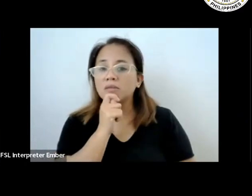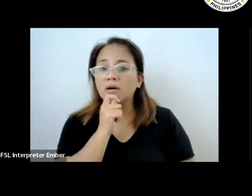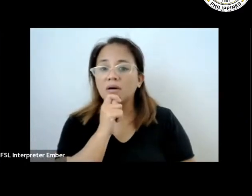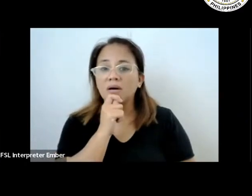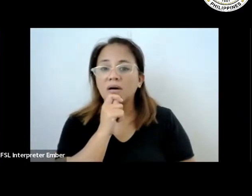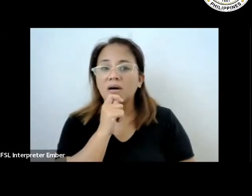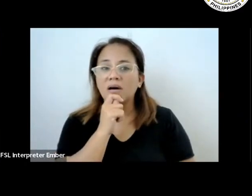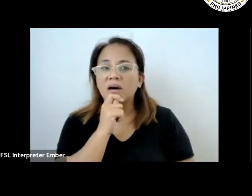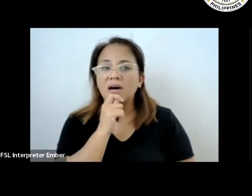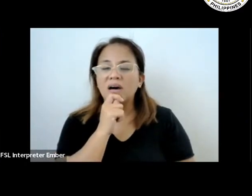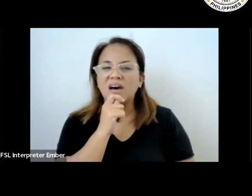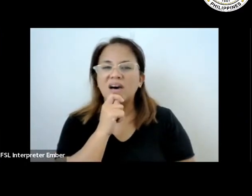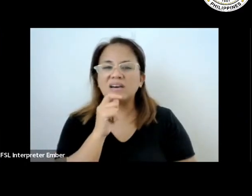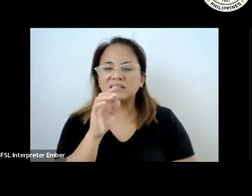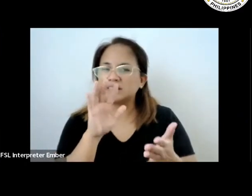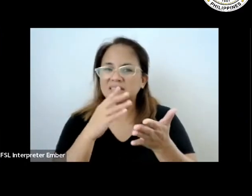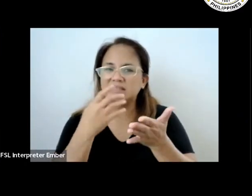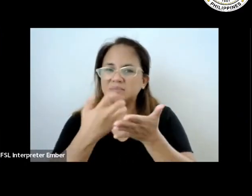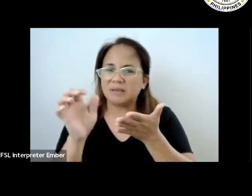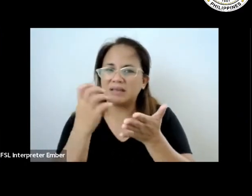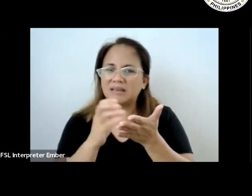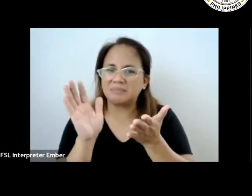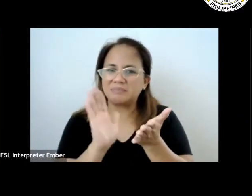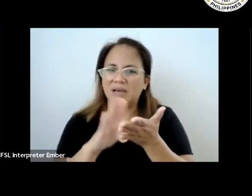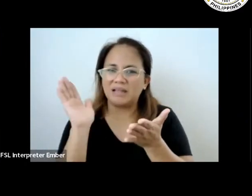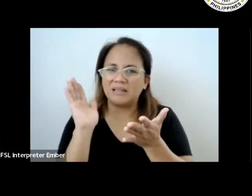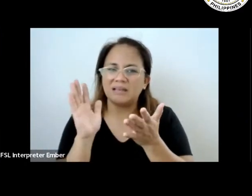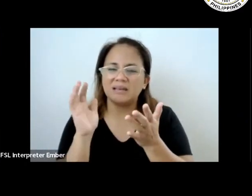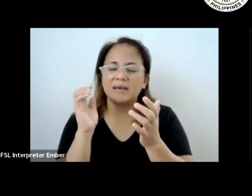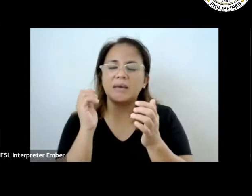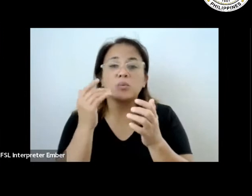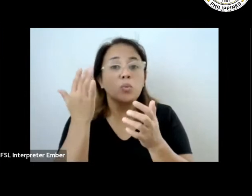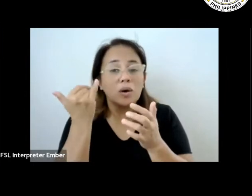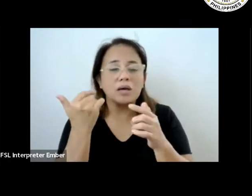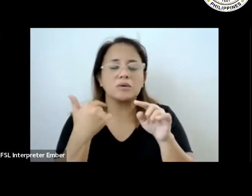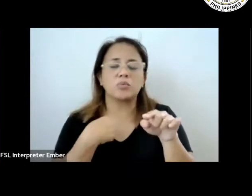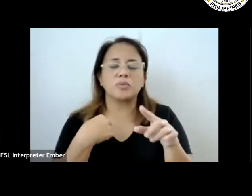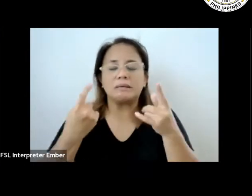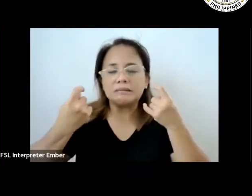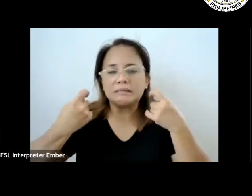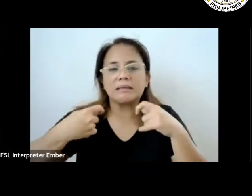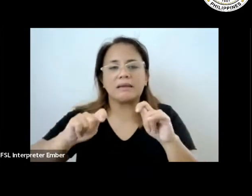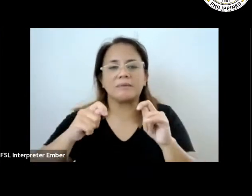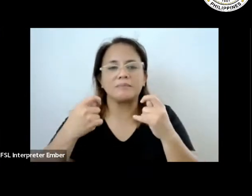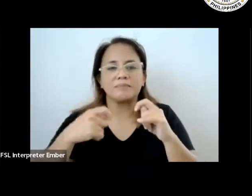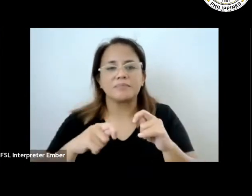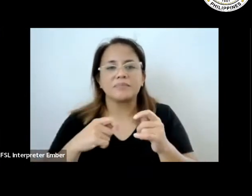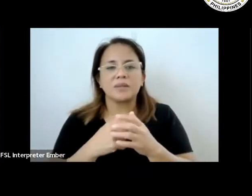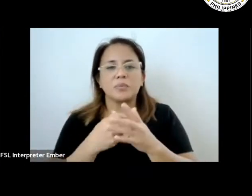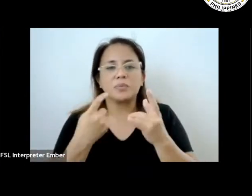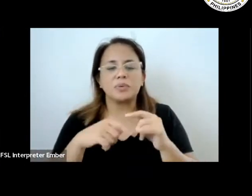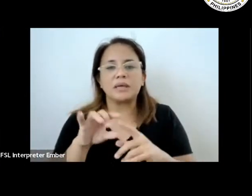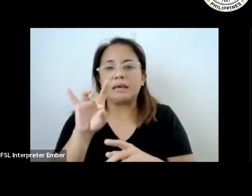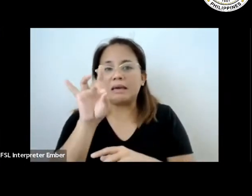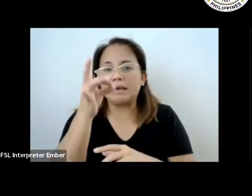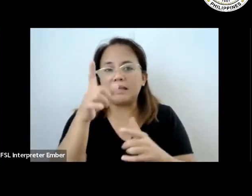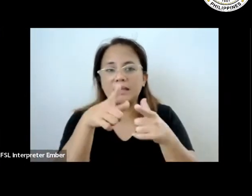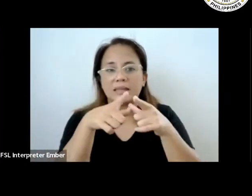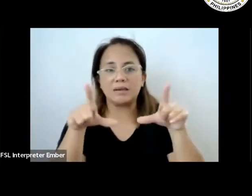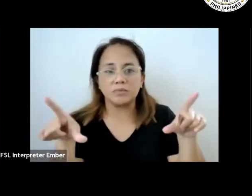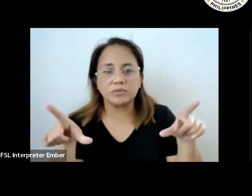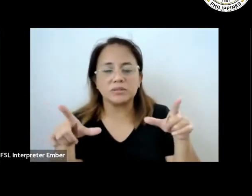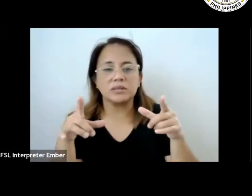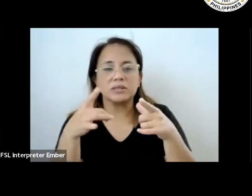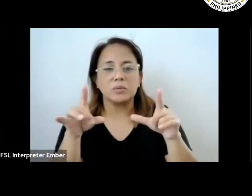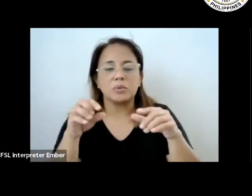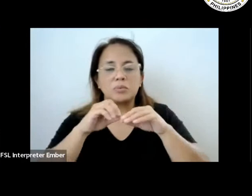cost inefficient for government. So in other words, you're trying to make materials for 18 languages and